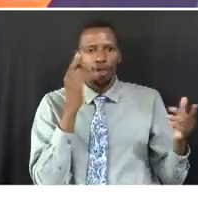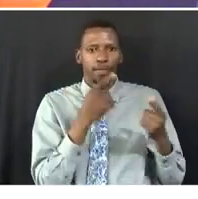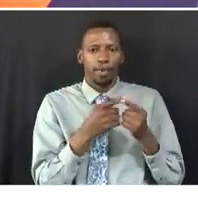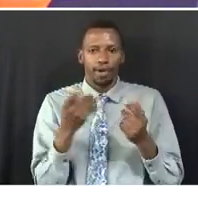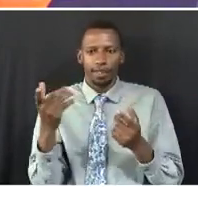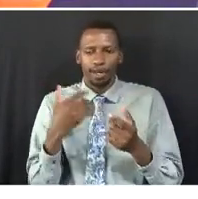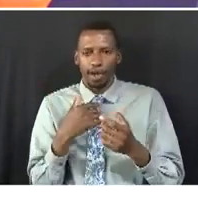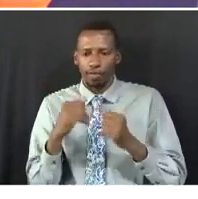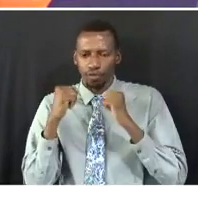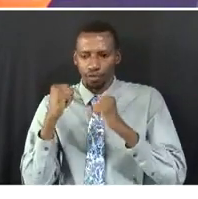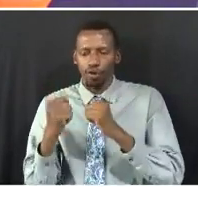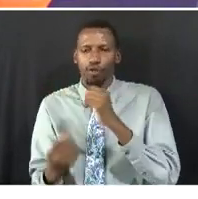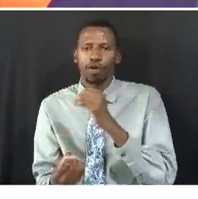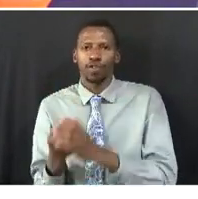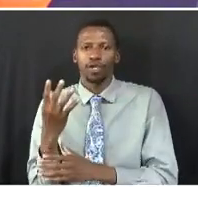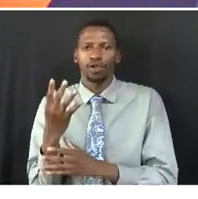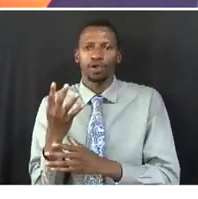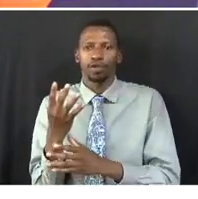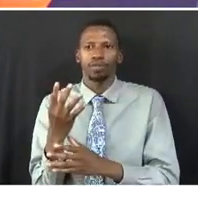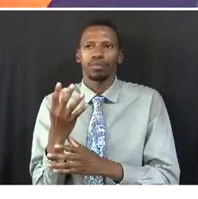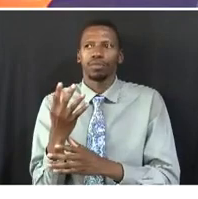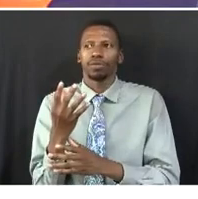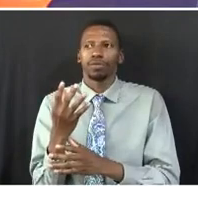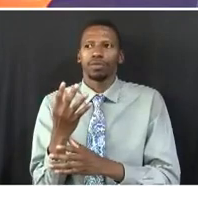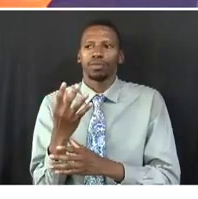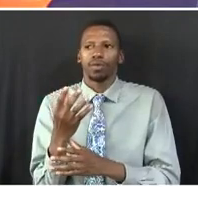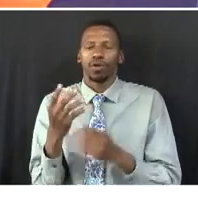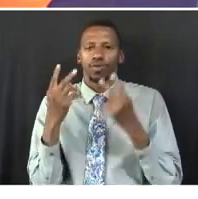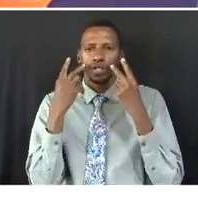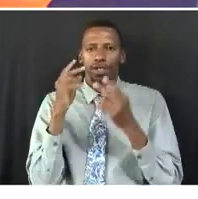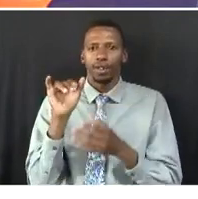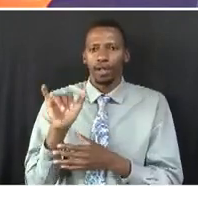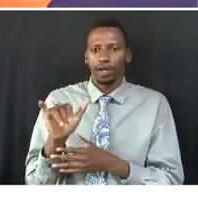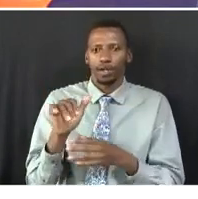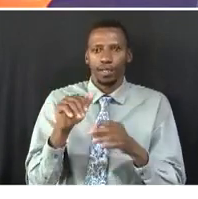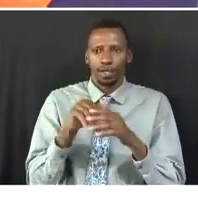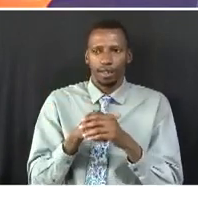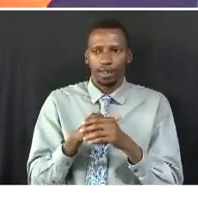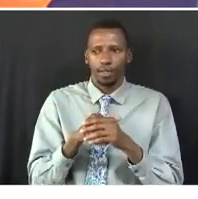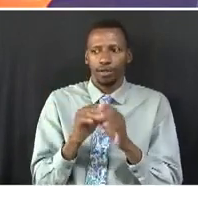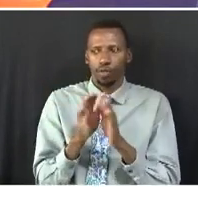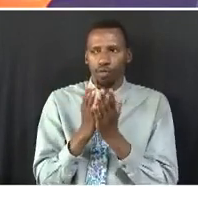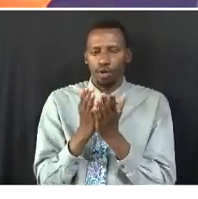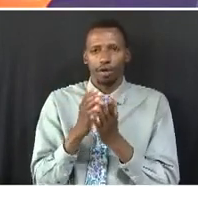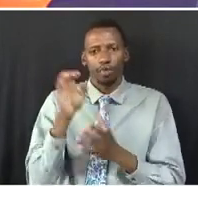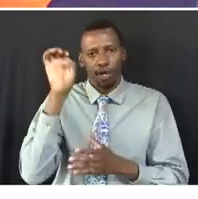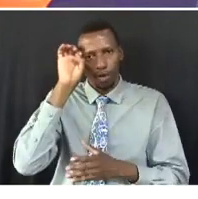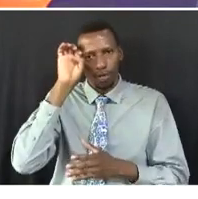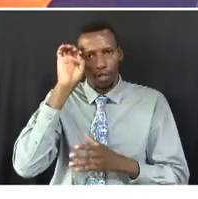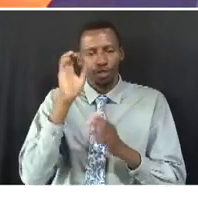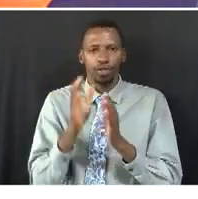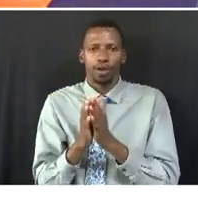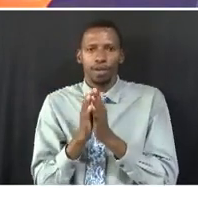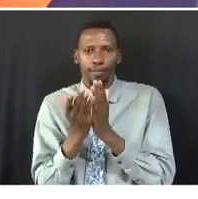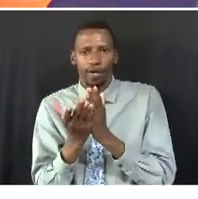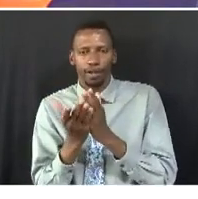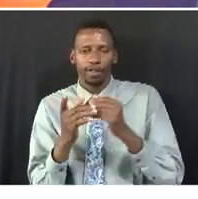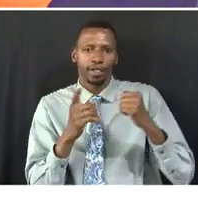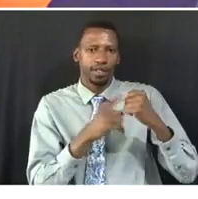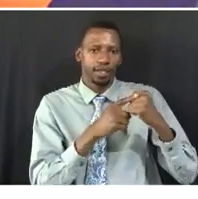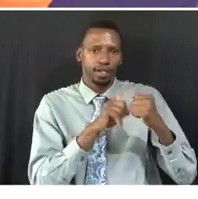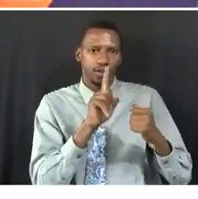a foundation, the foundation of greatness. We see that in the book Education, page 61 up to